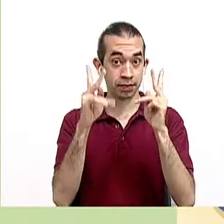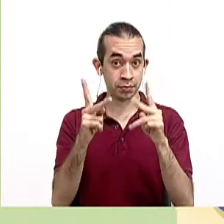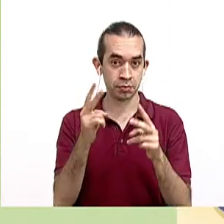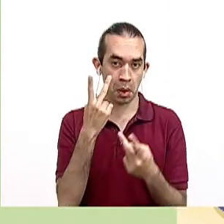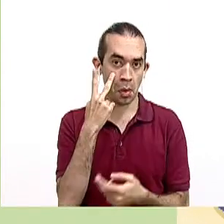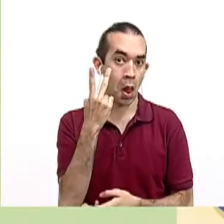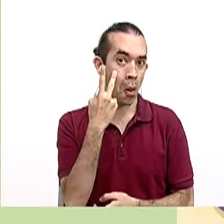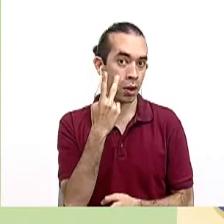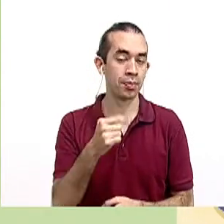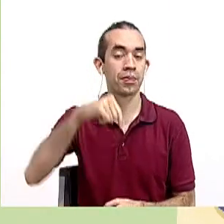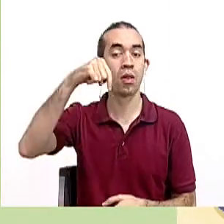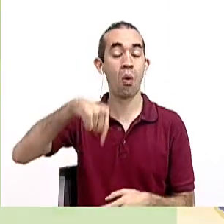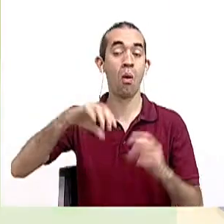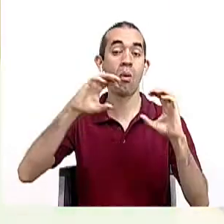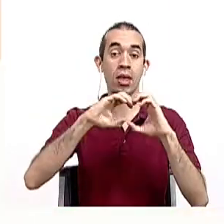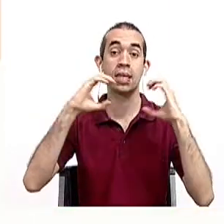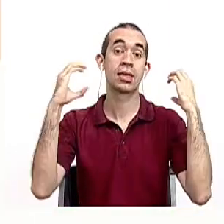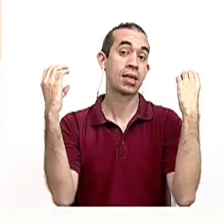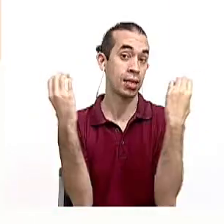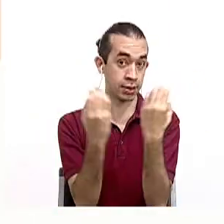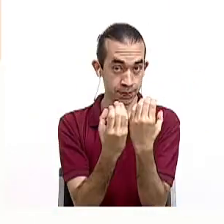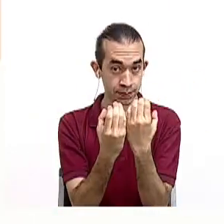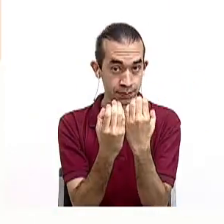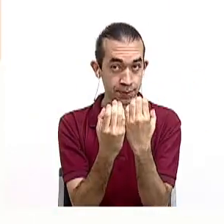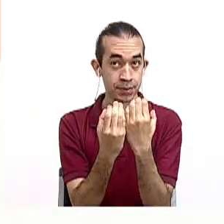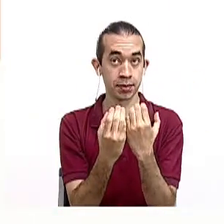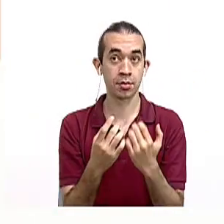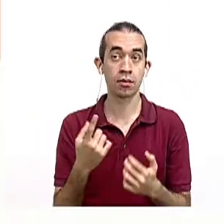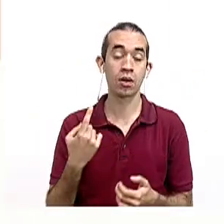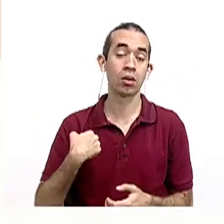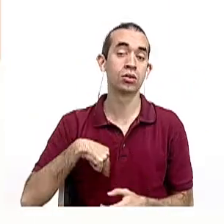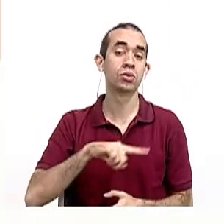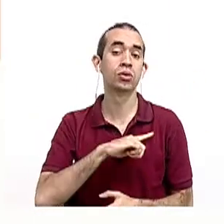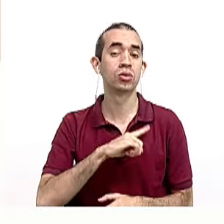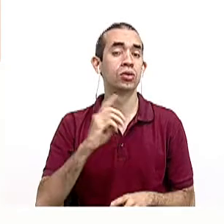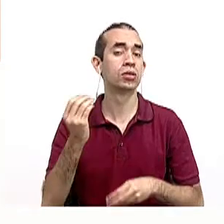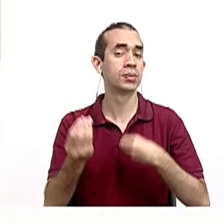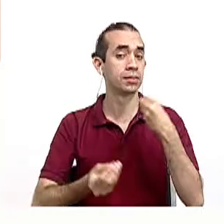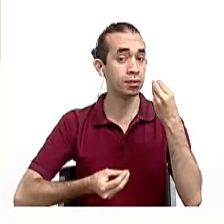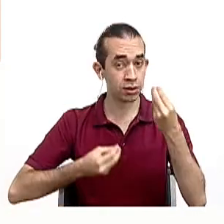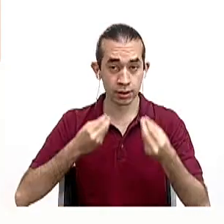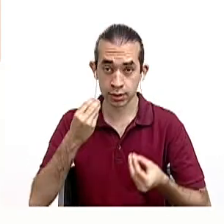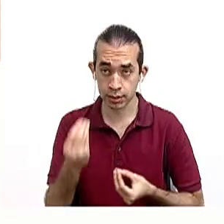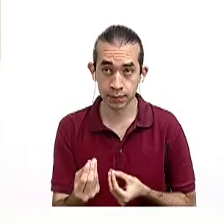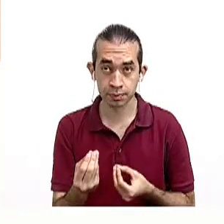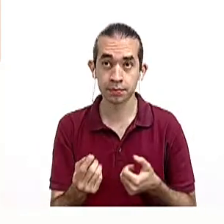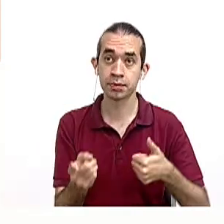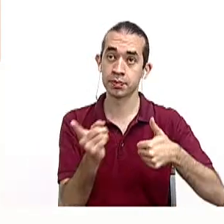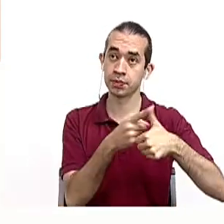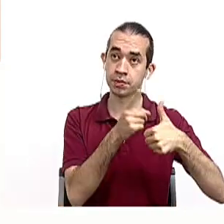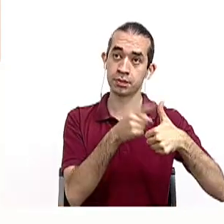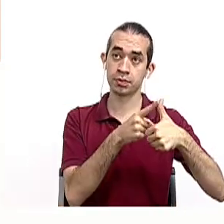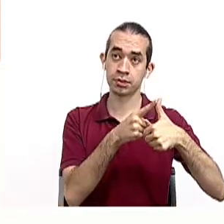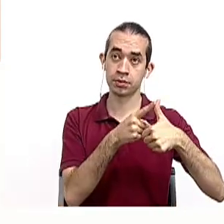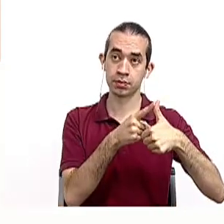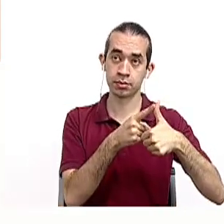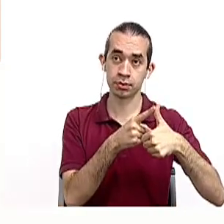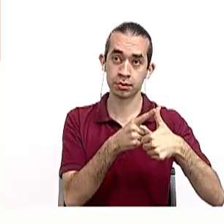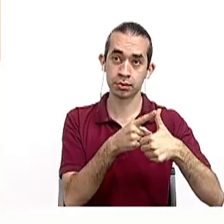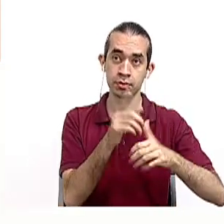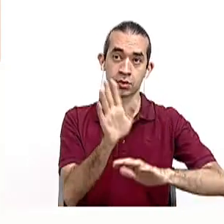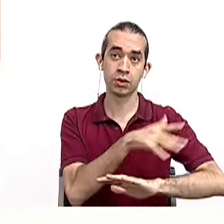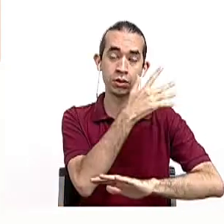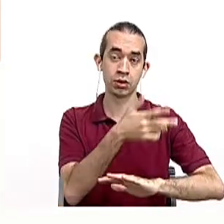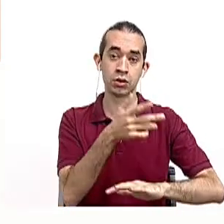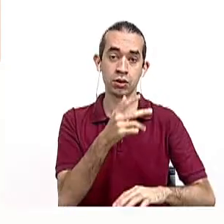In today's lesson, we will number 1, recognize the topic of a